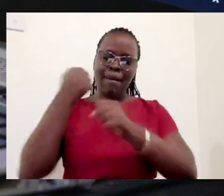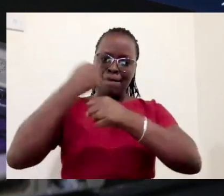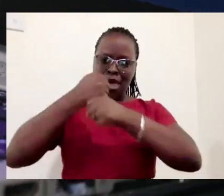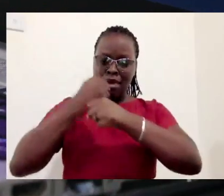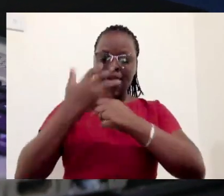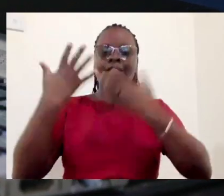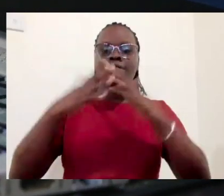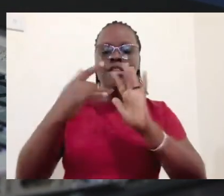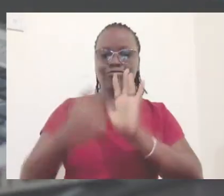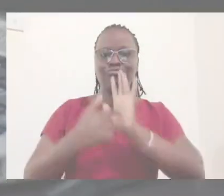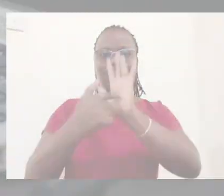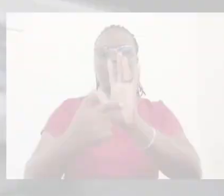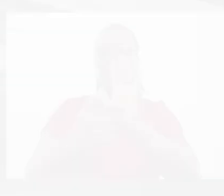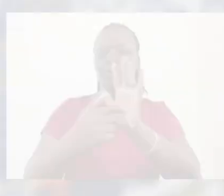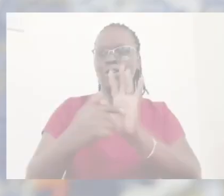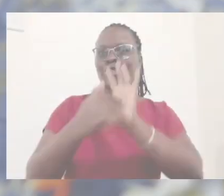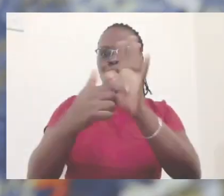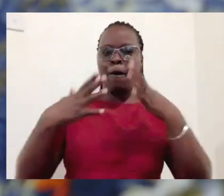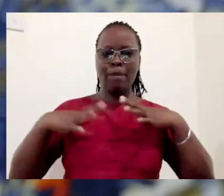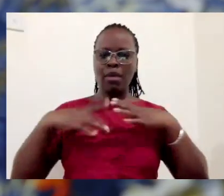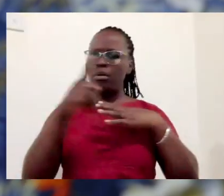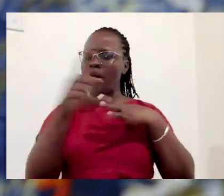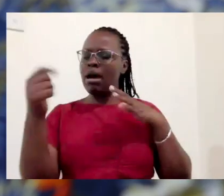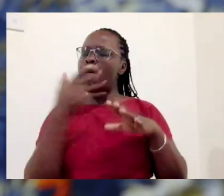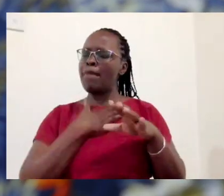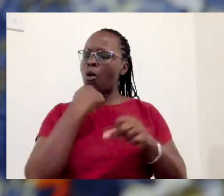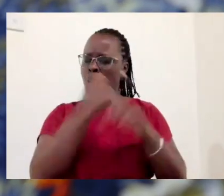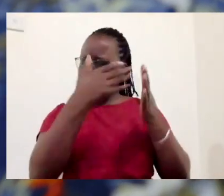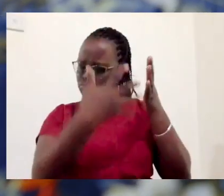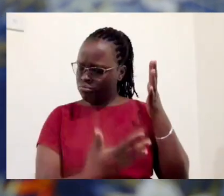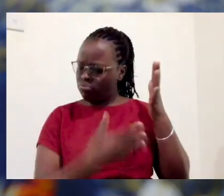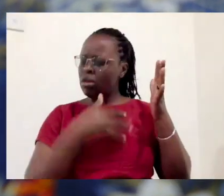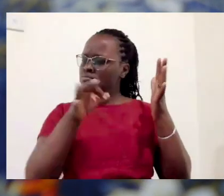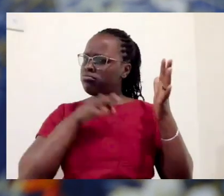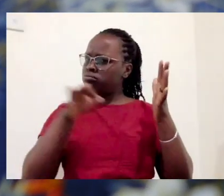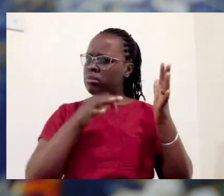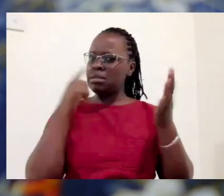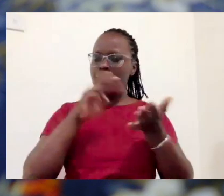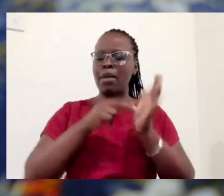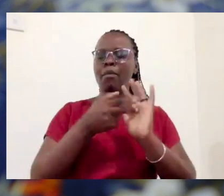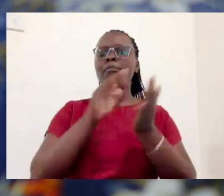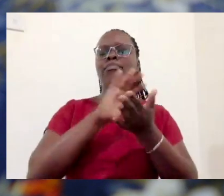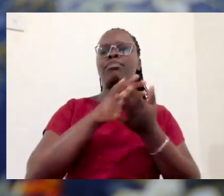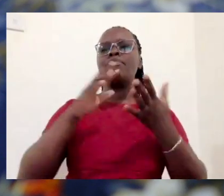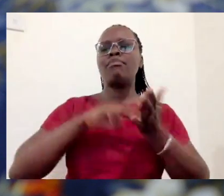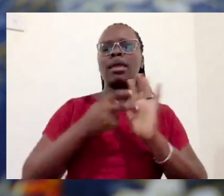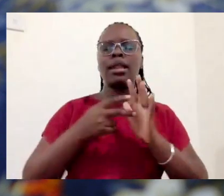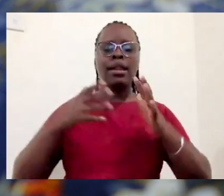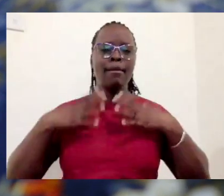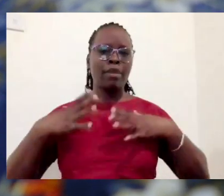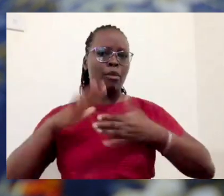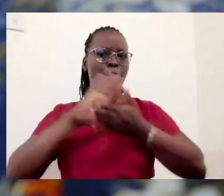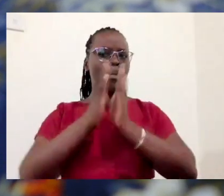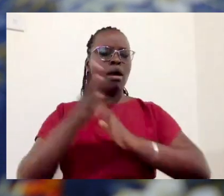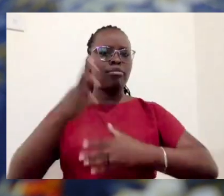before people. If this is your work, so you need to present it before people and make people understand why you did what you did. So you get to see